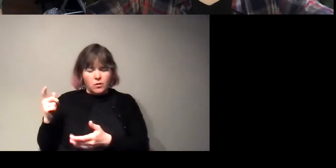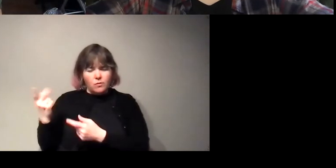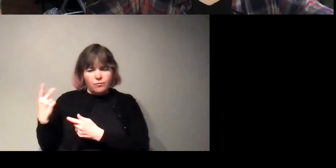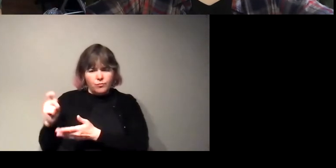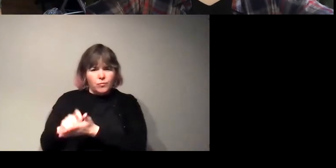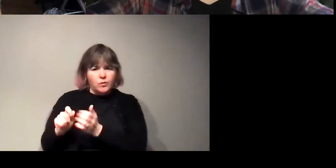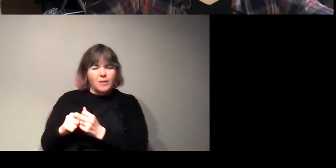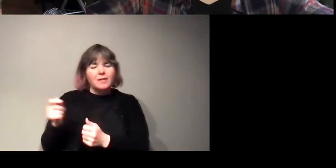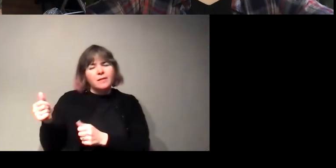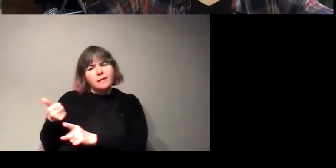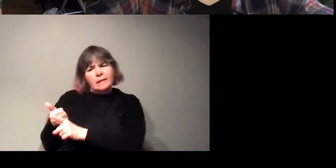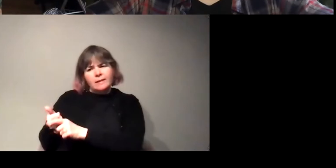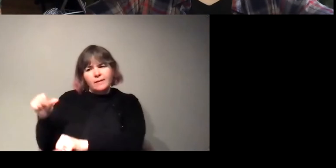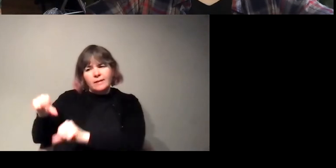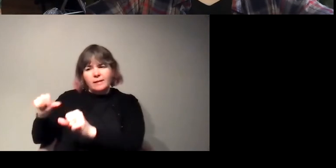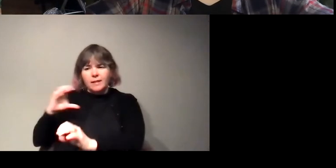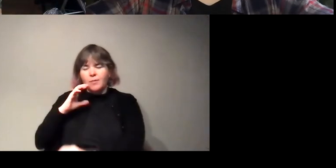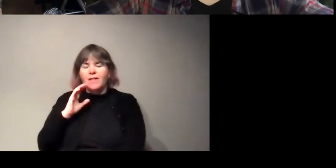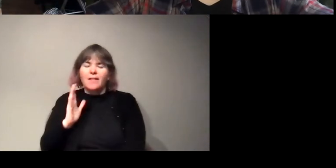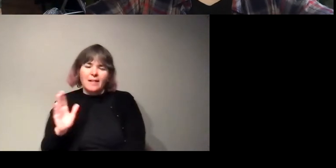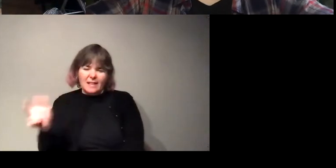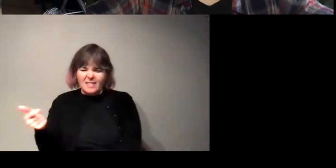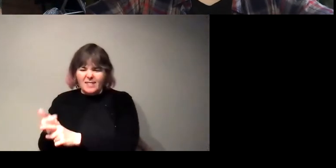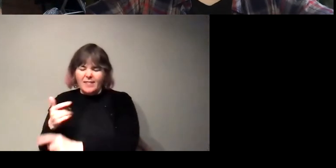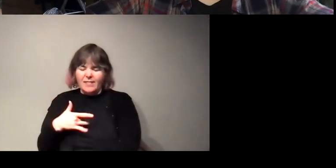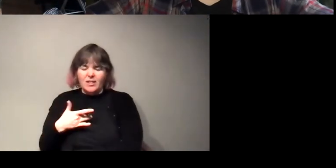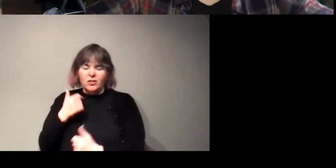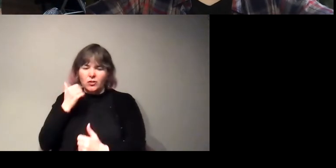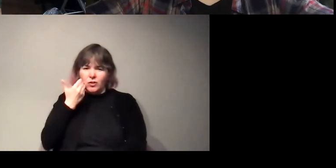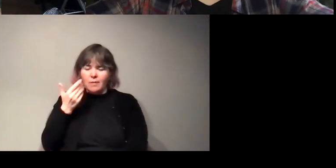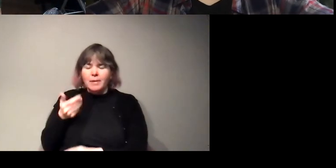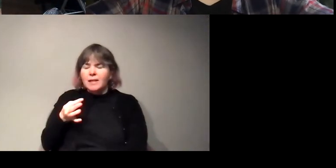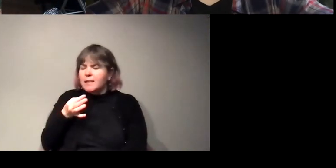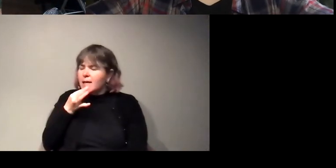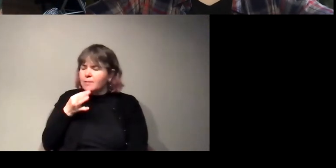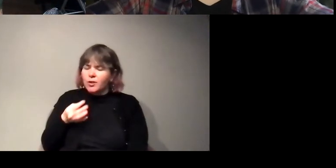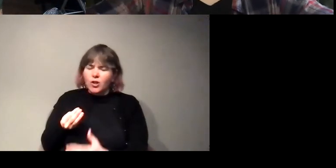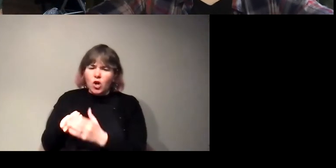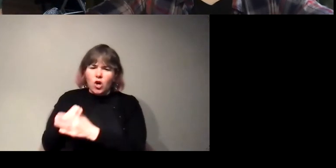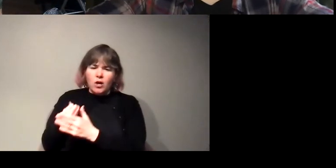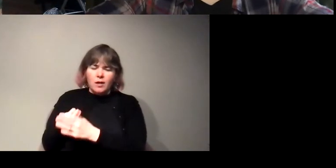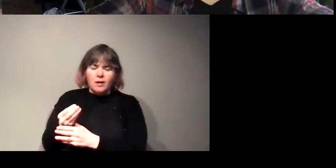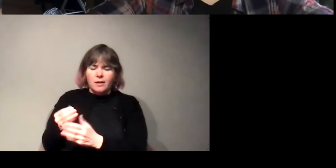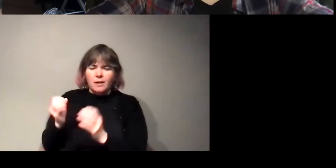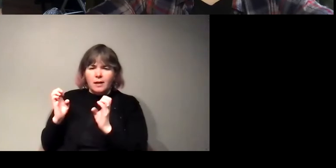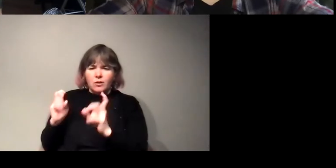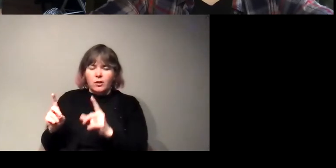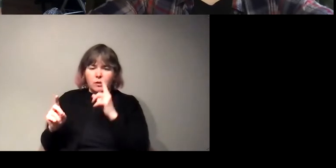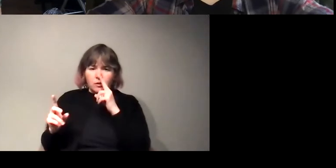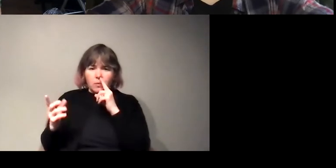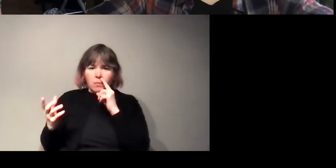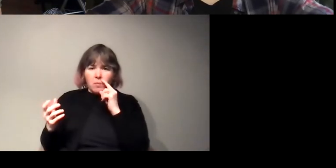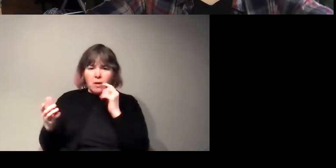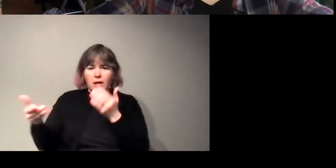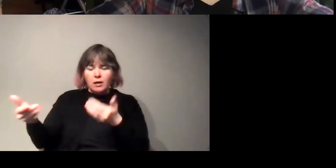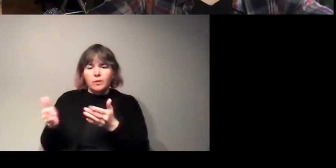a science communicator. He doesn't, feel shy about that, but he's an expert in gardening education. And so he wanted to do an